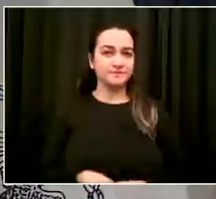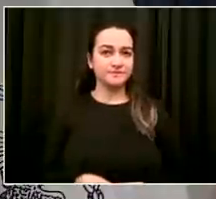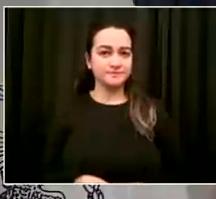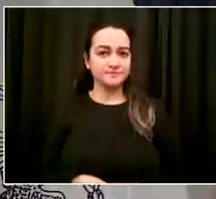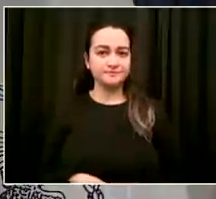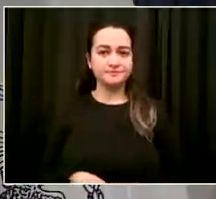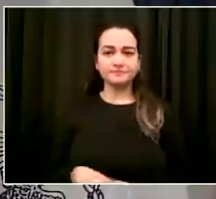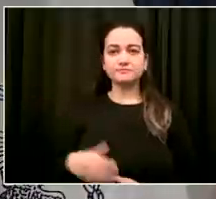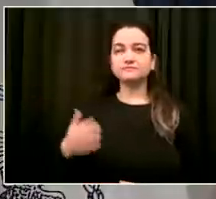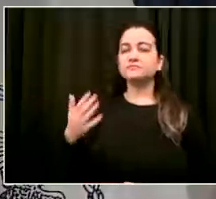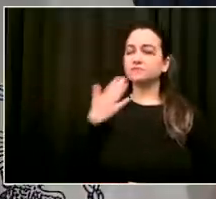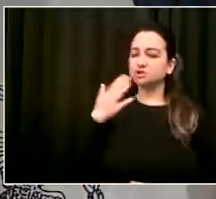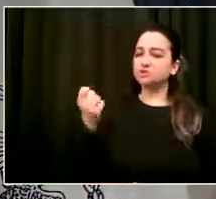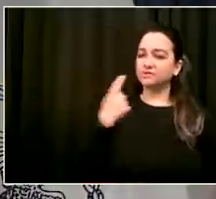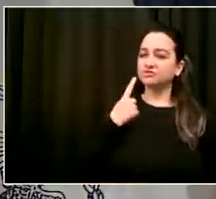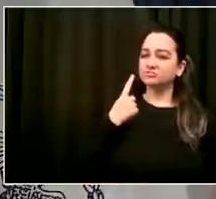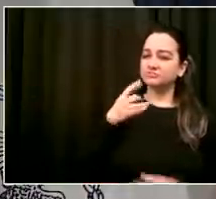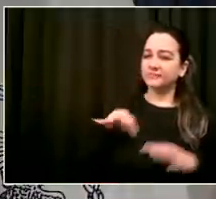this current school year.